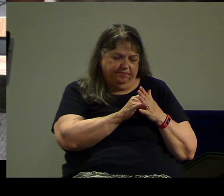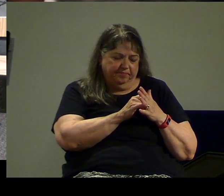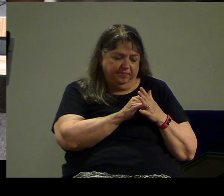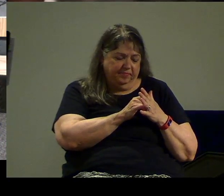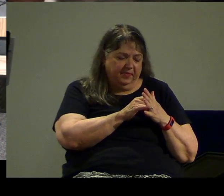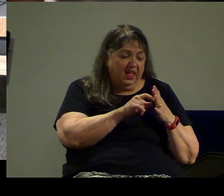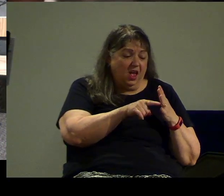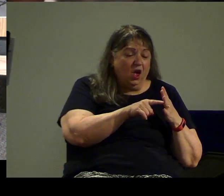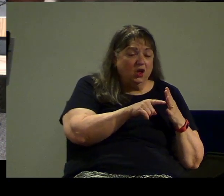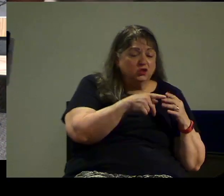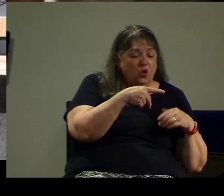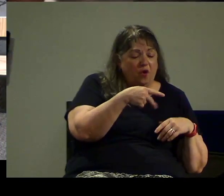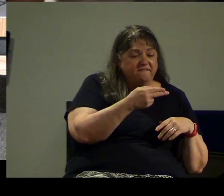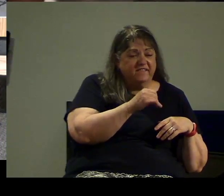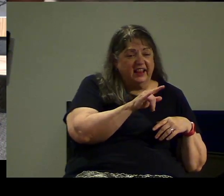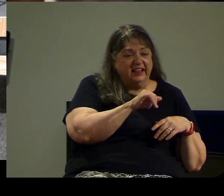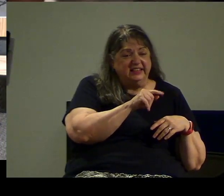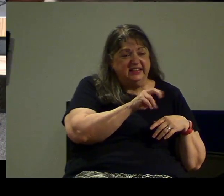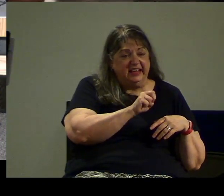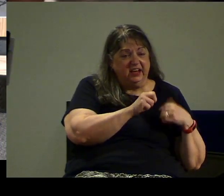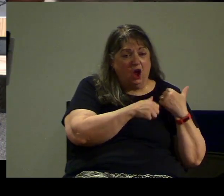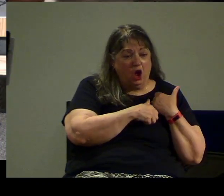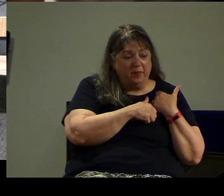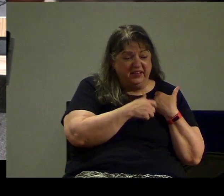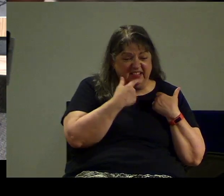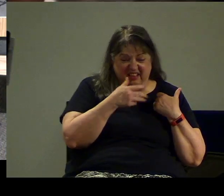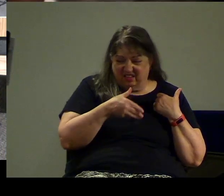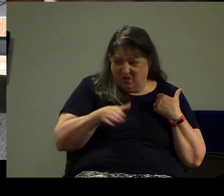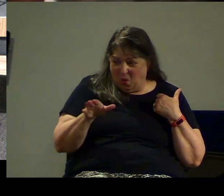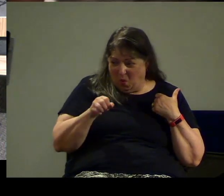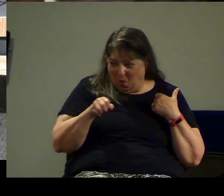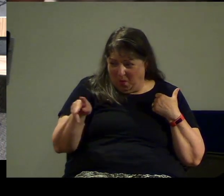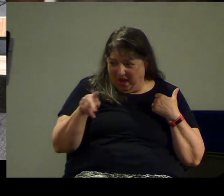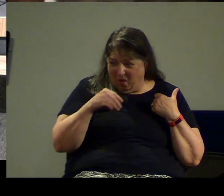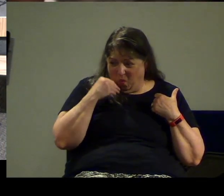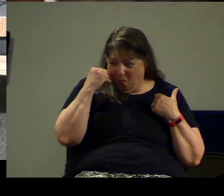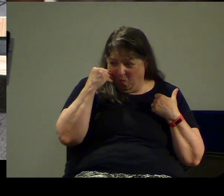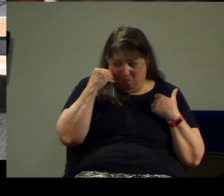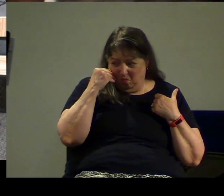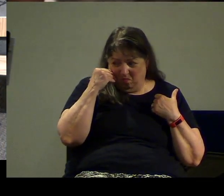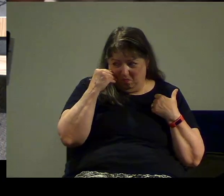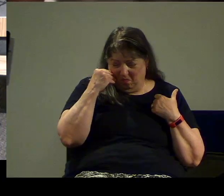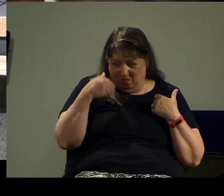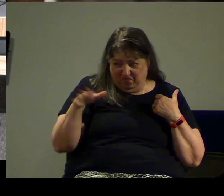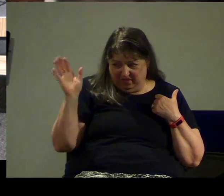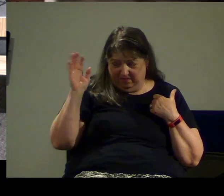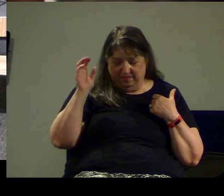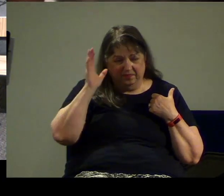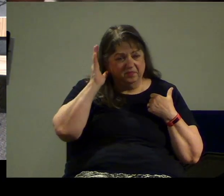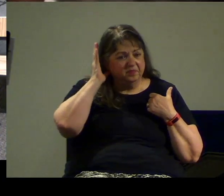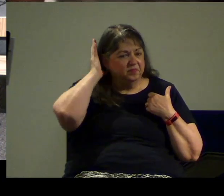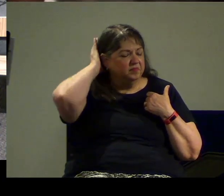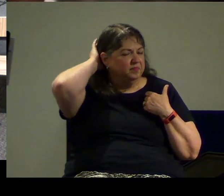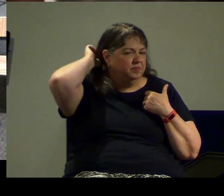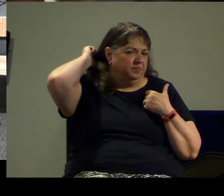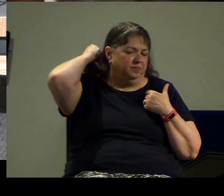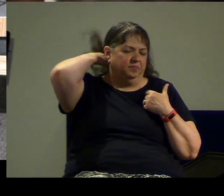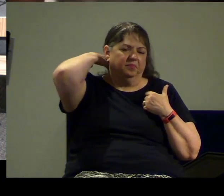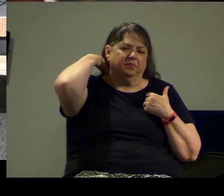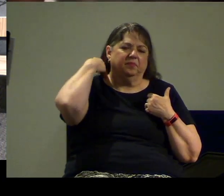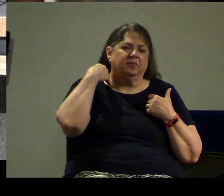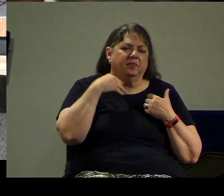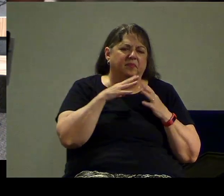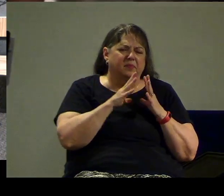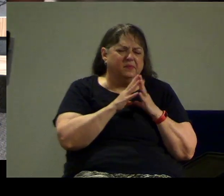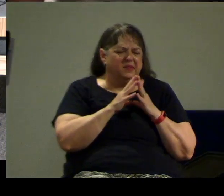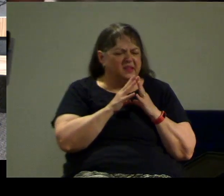David, take your 600 men and go back to Ziklag. You can't come into battle with us. Go back to Ziklag. So they were like a little